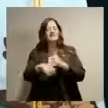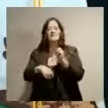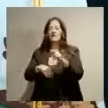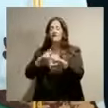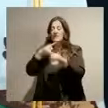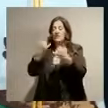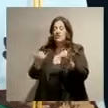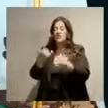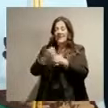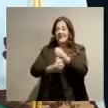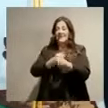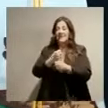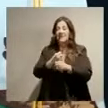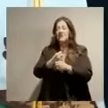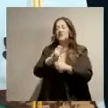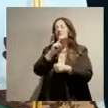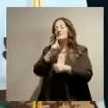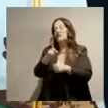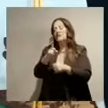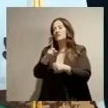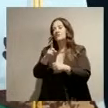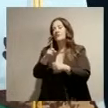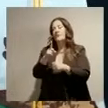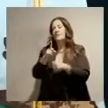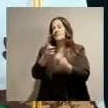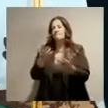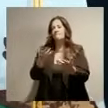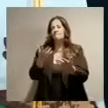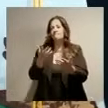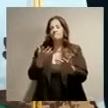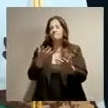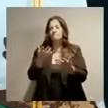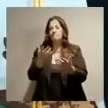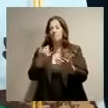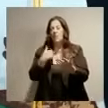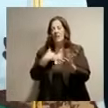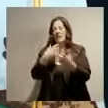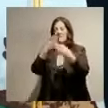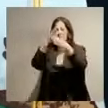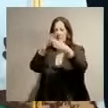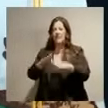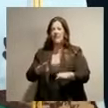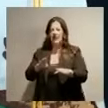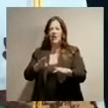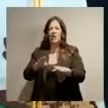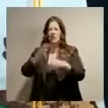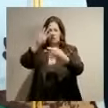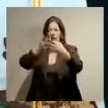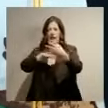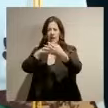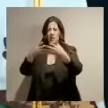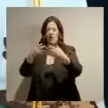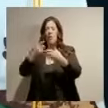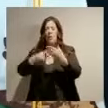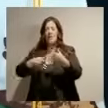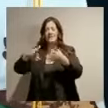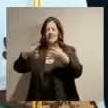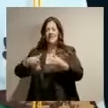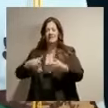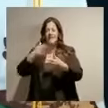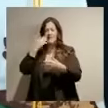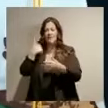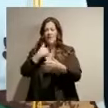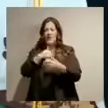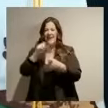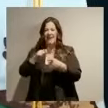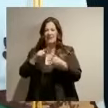fiscal year, I think there's there's a breakdown of solutions by category of what's left because we have to net